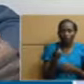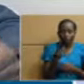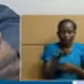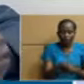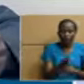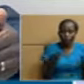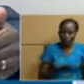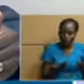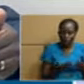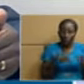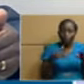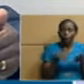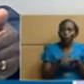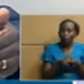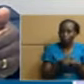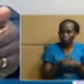where a member